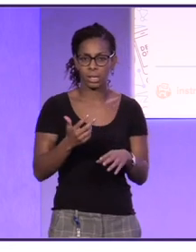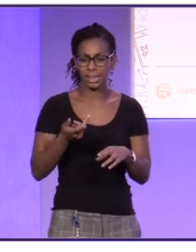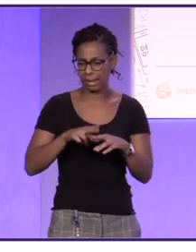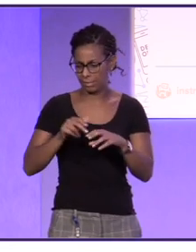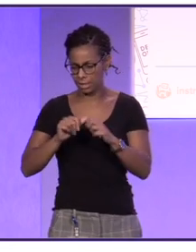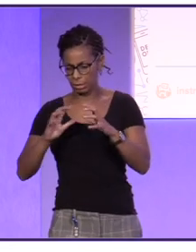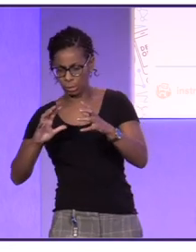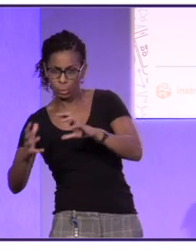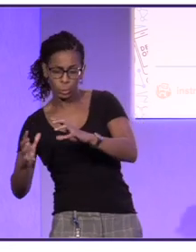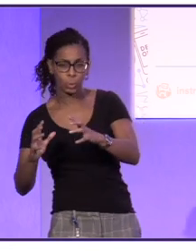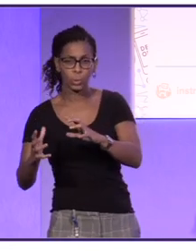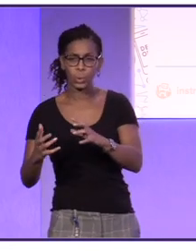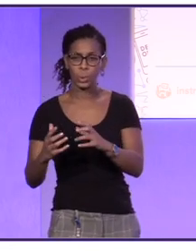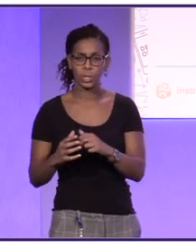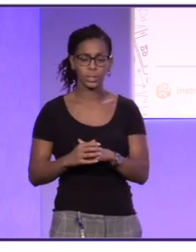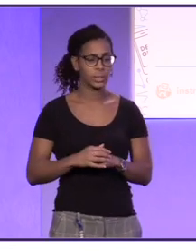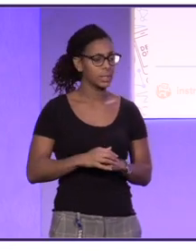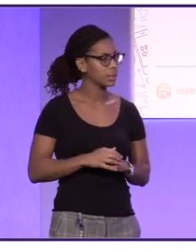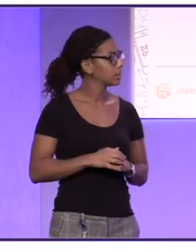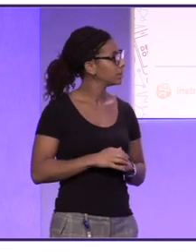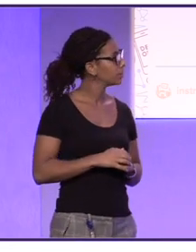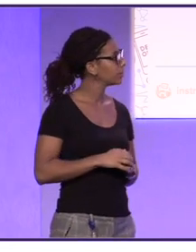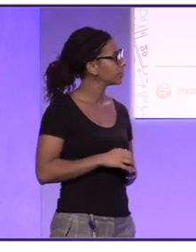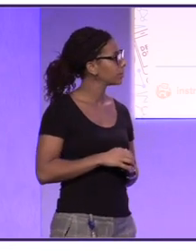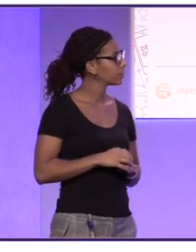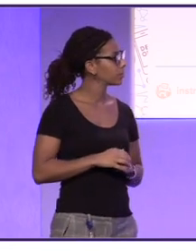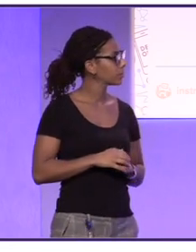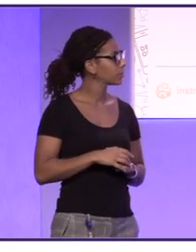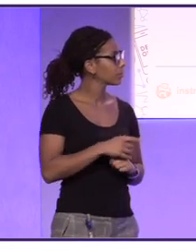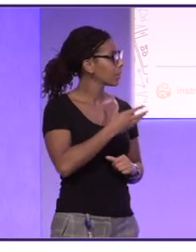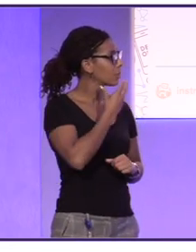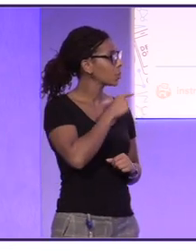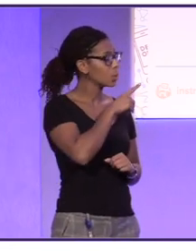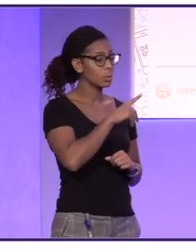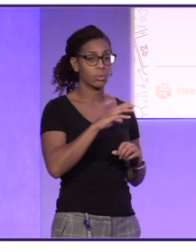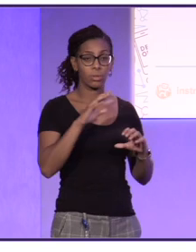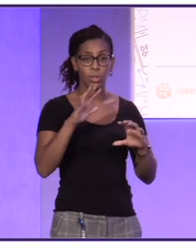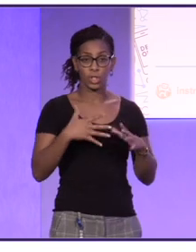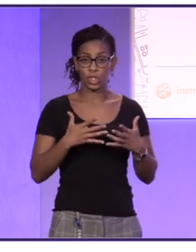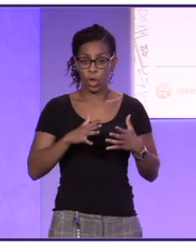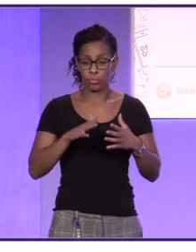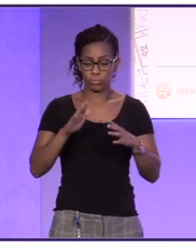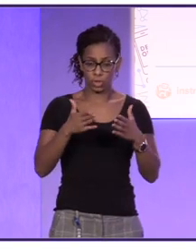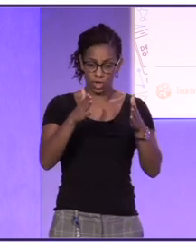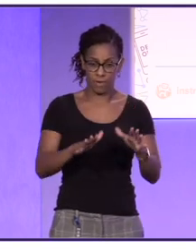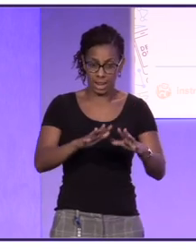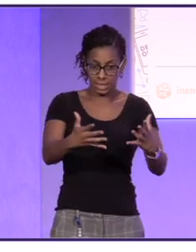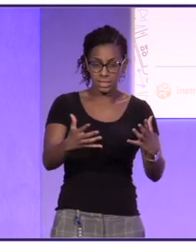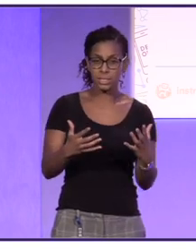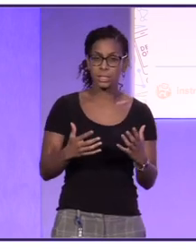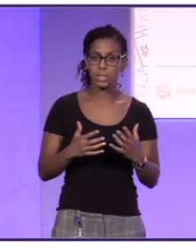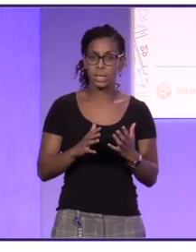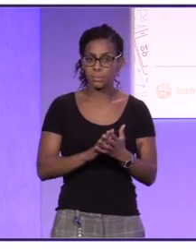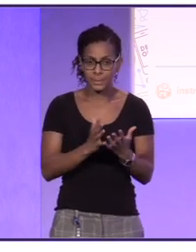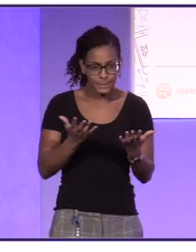looking a little bit honky. And with serverless, that's the same, but you just aren't seeing that